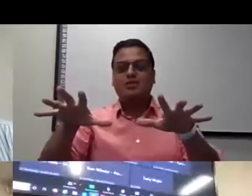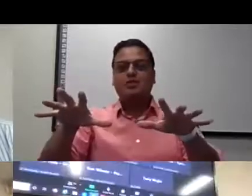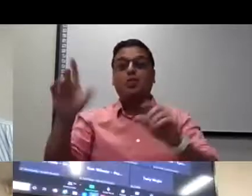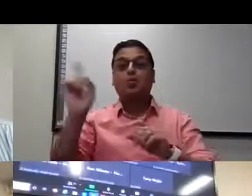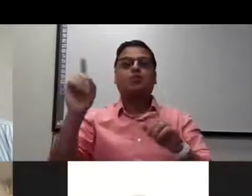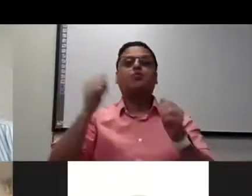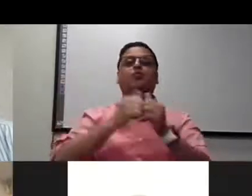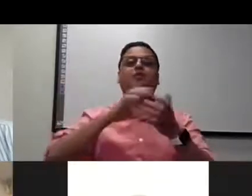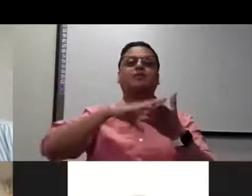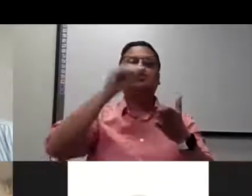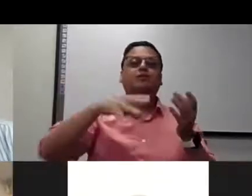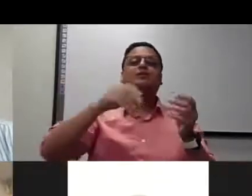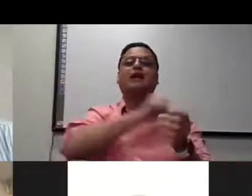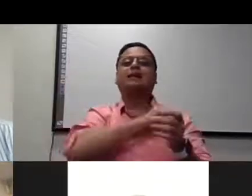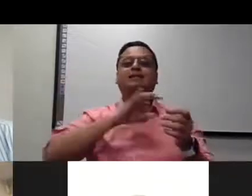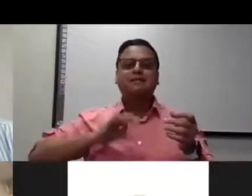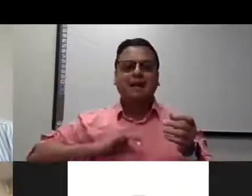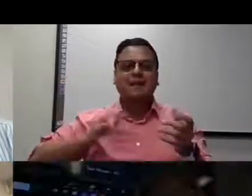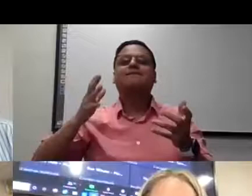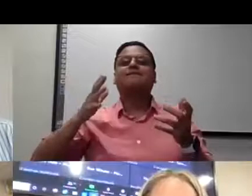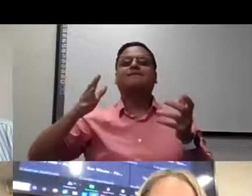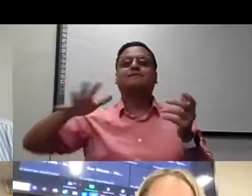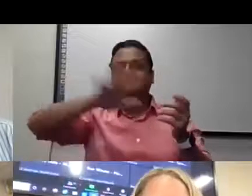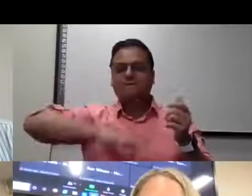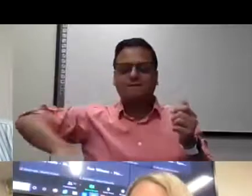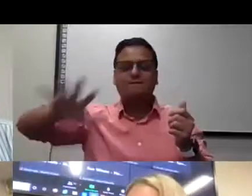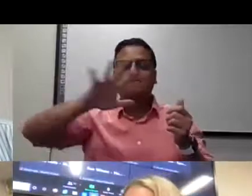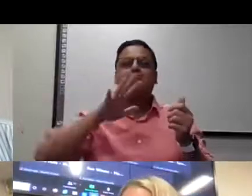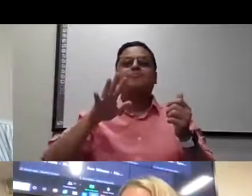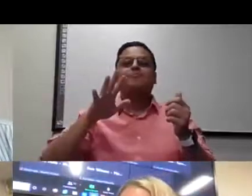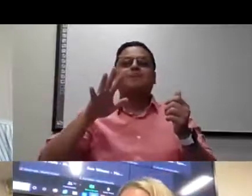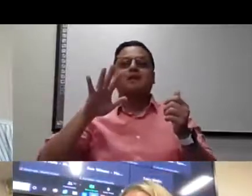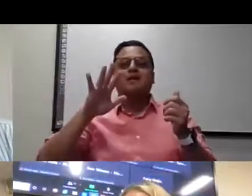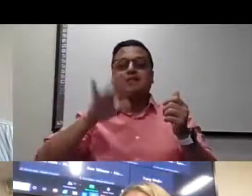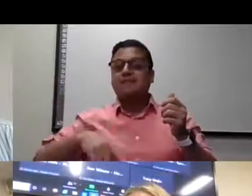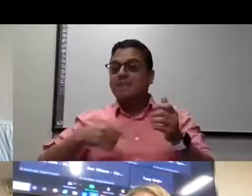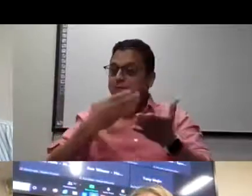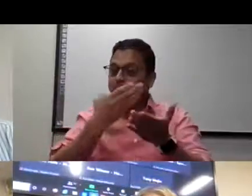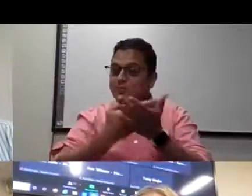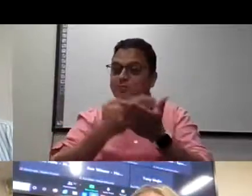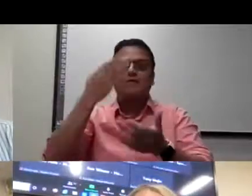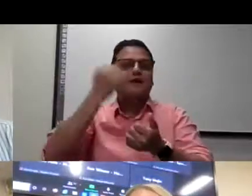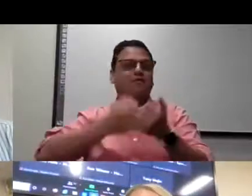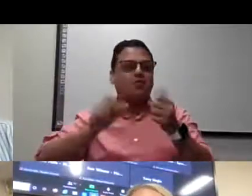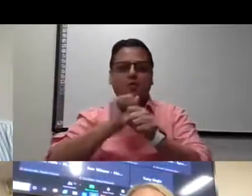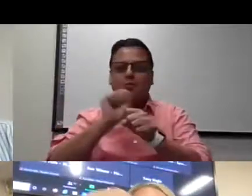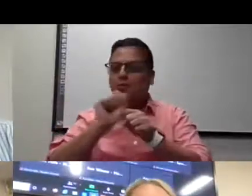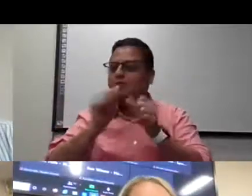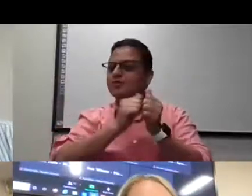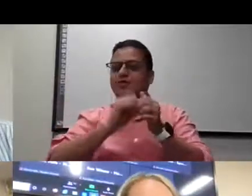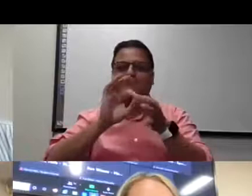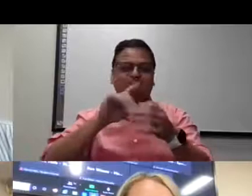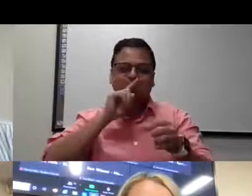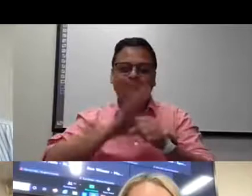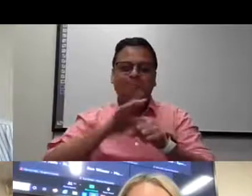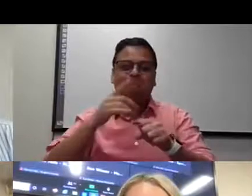and staff in the San Mateo Foster City School District. It's a testament to everybody's collective commitment